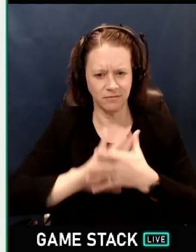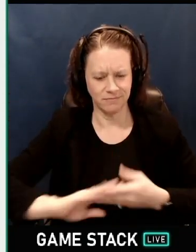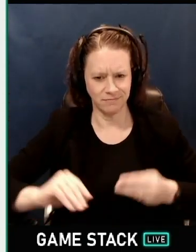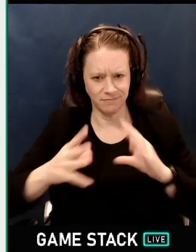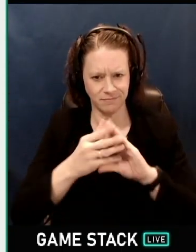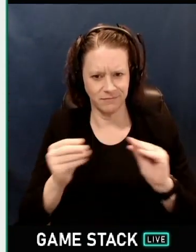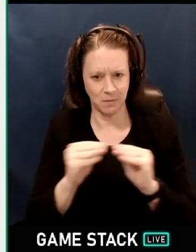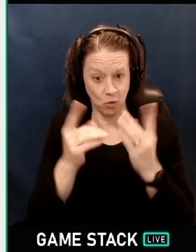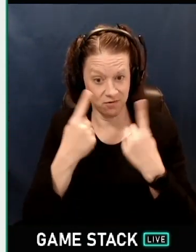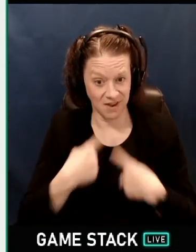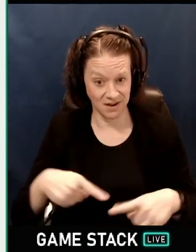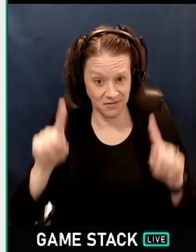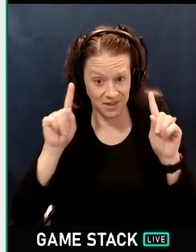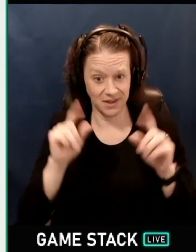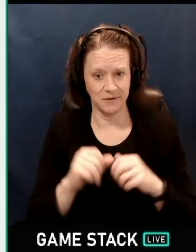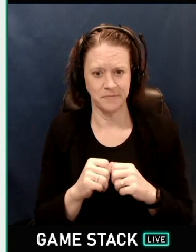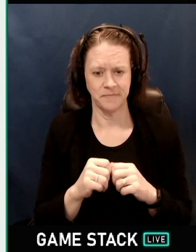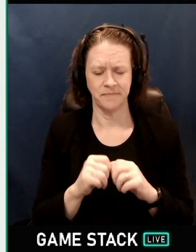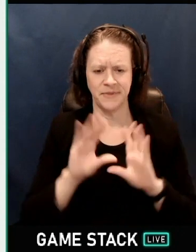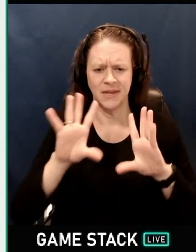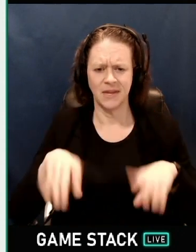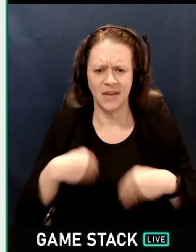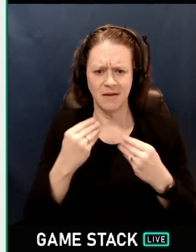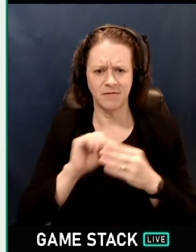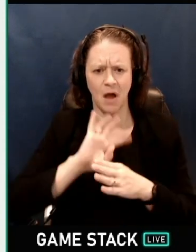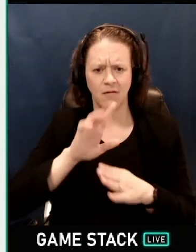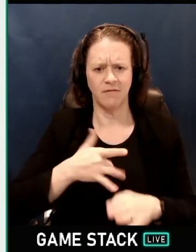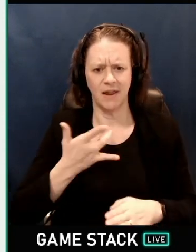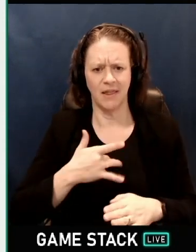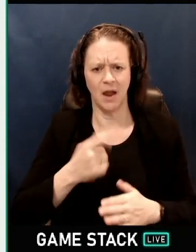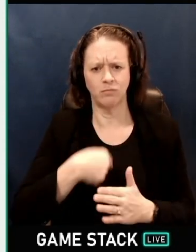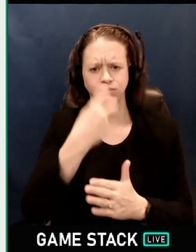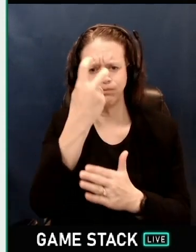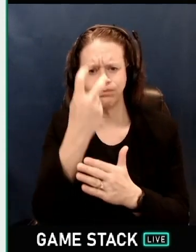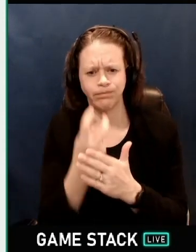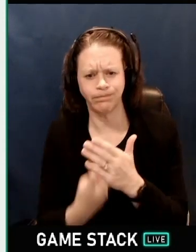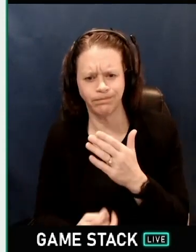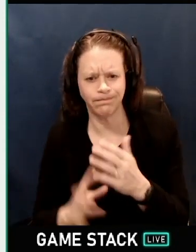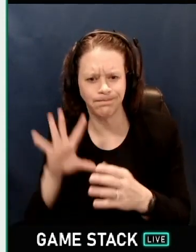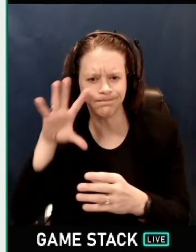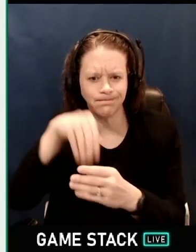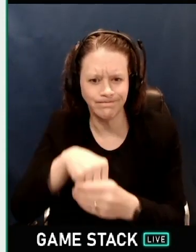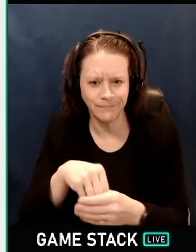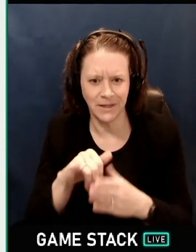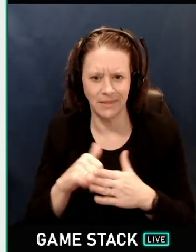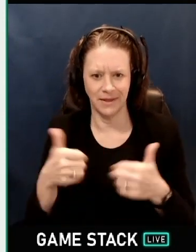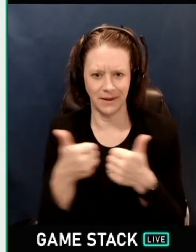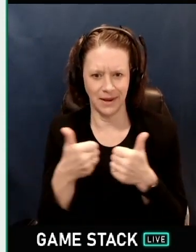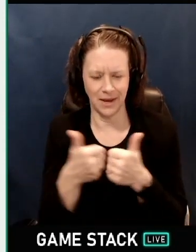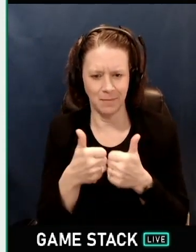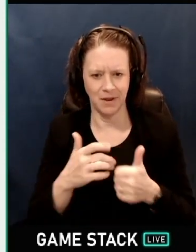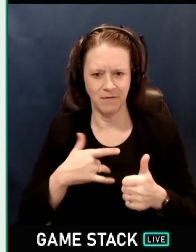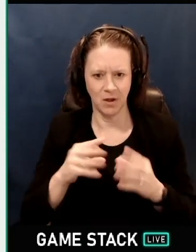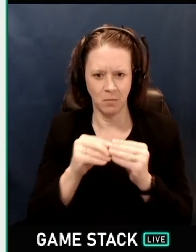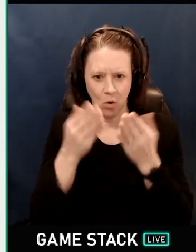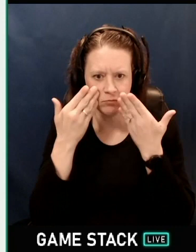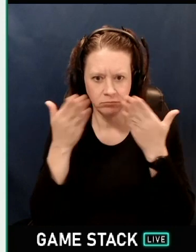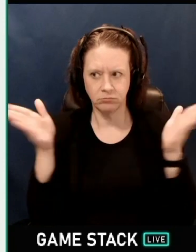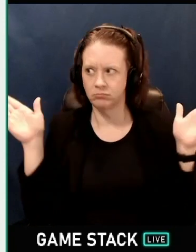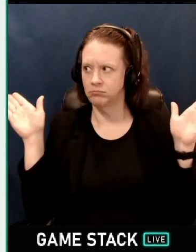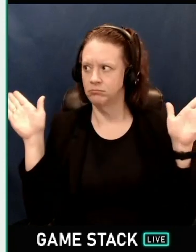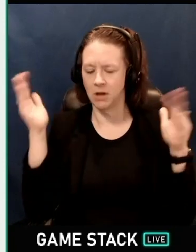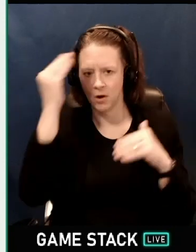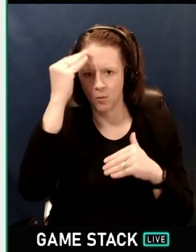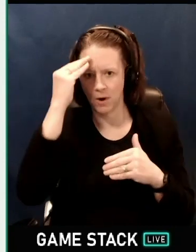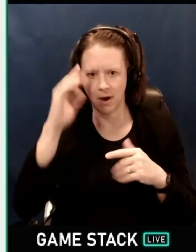a deeper sense of immersion in the game, a wider field of awareness of the world around